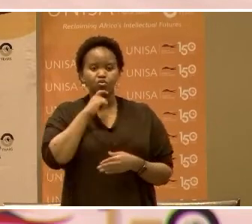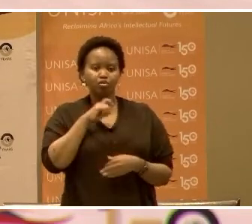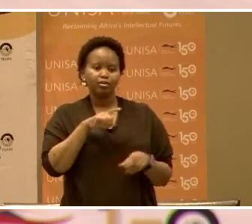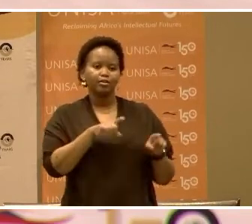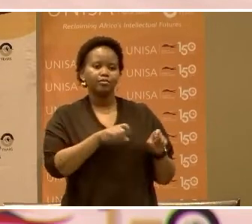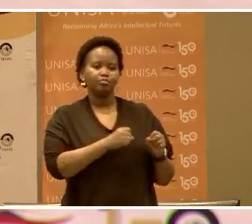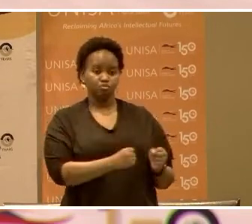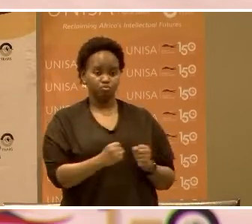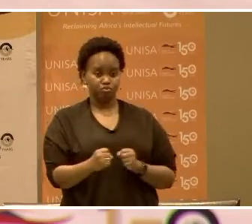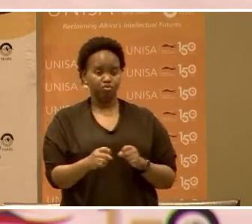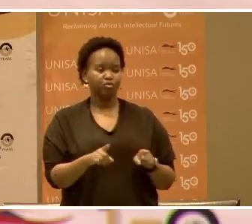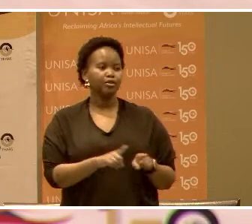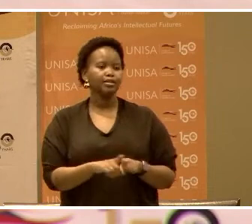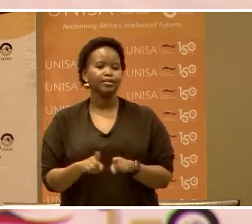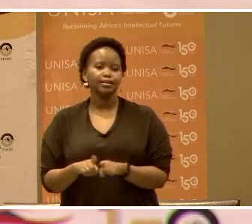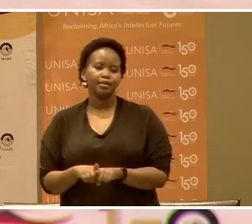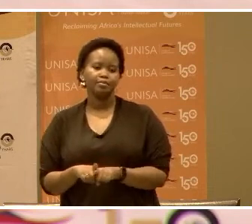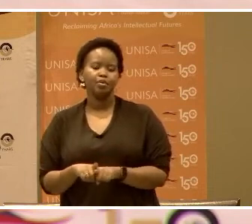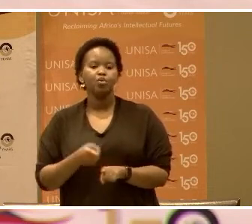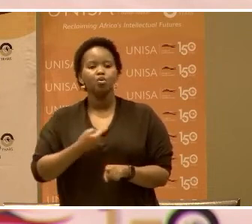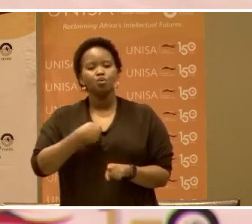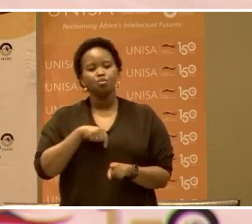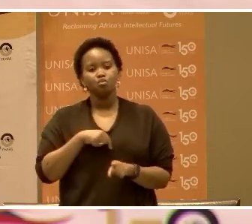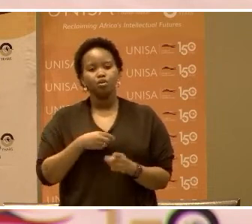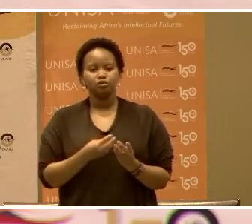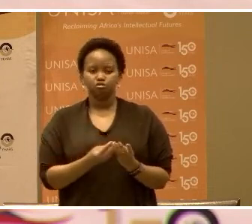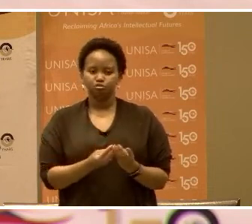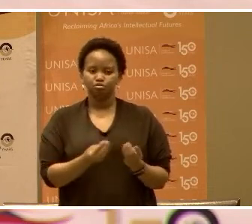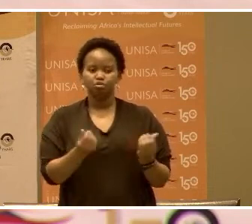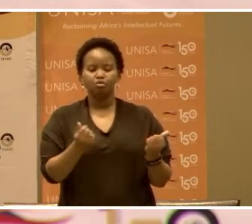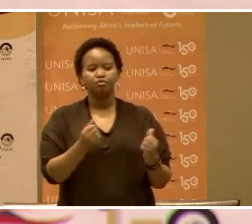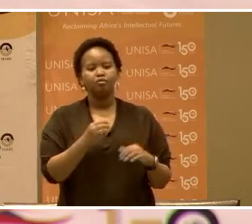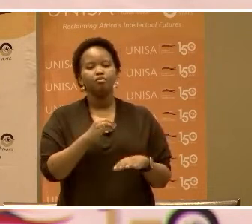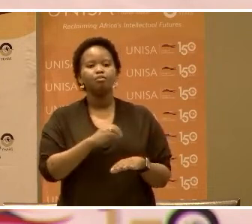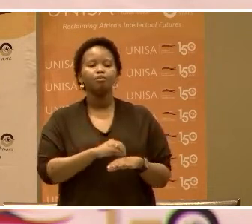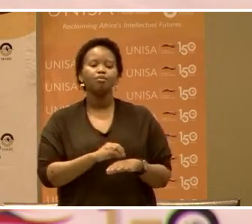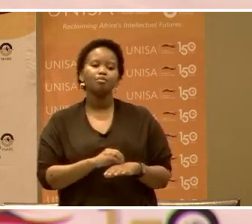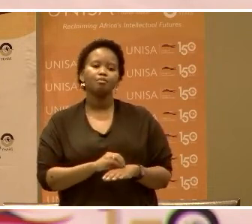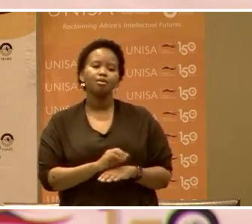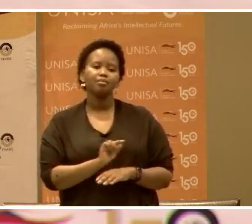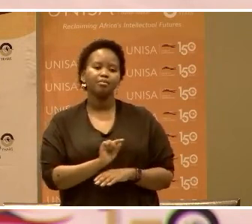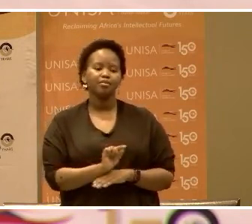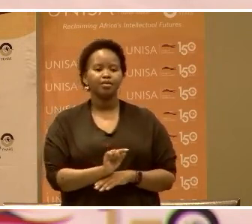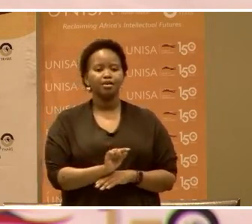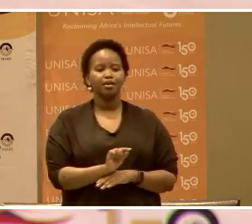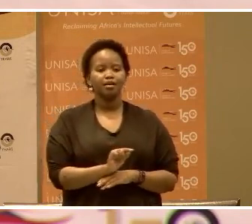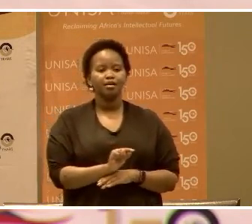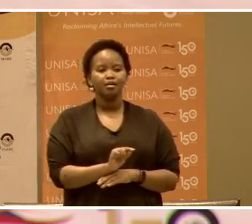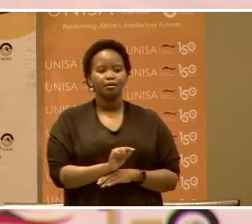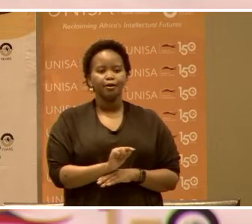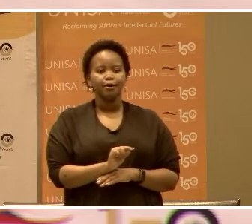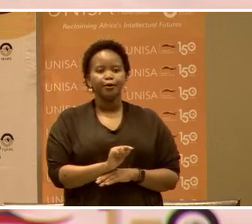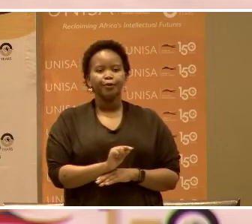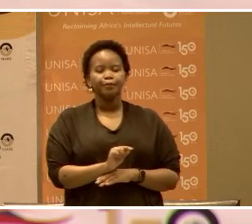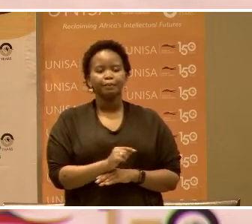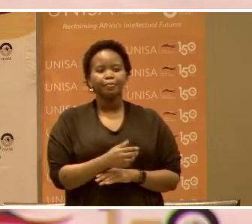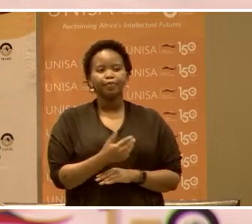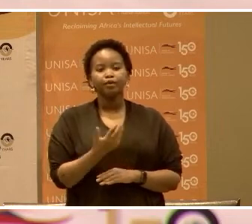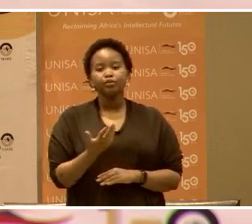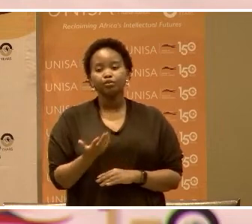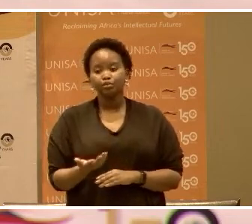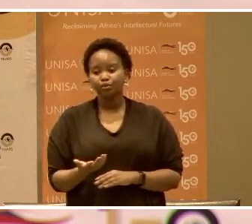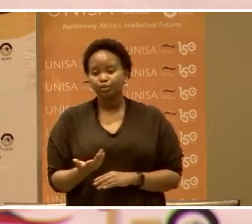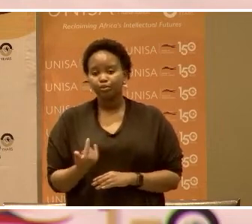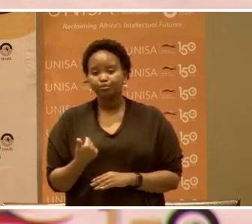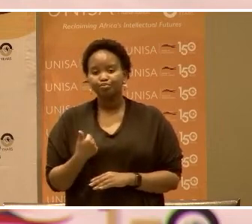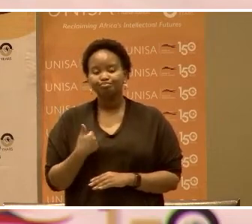we tried to sort that confusion that was made by the organizers there. So yeah, I